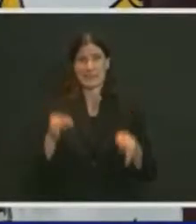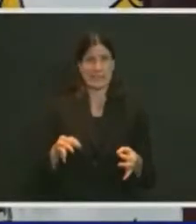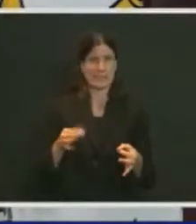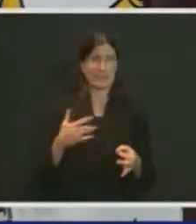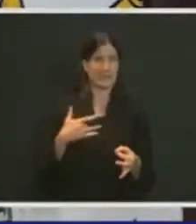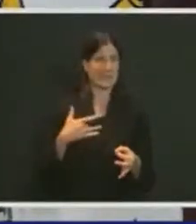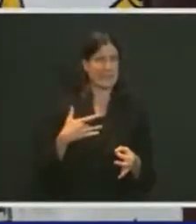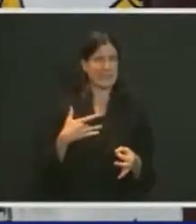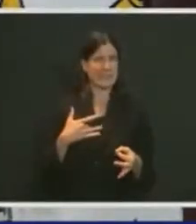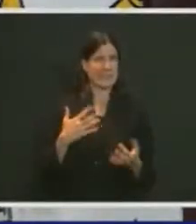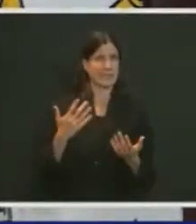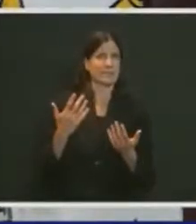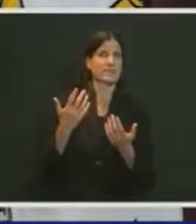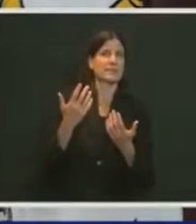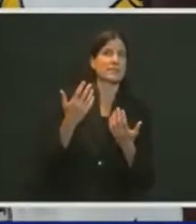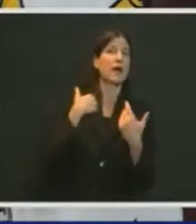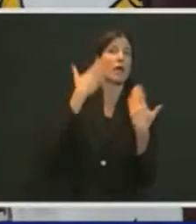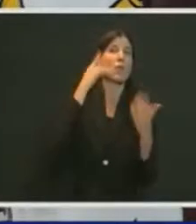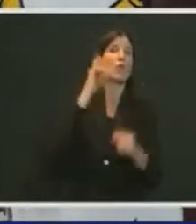now,